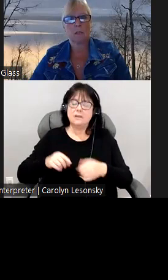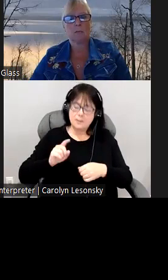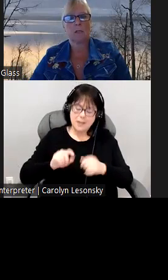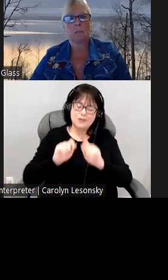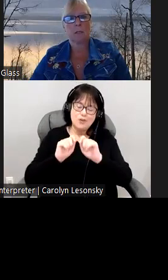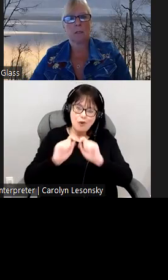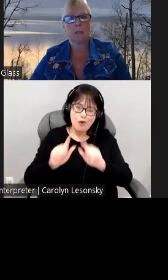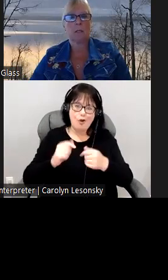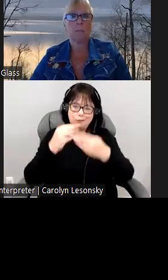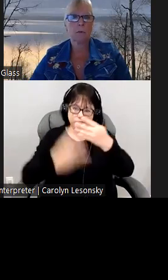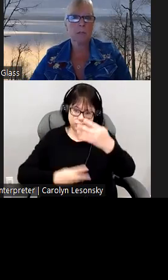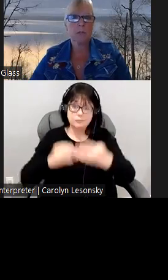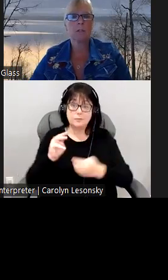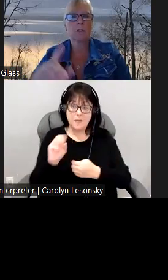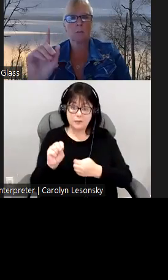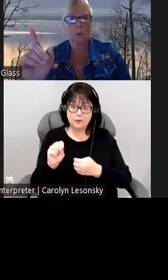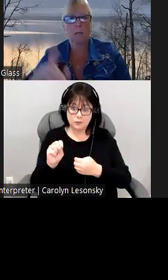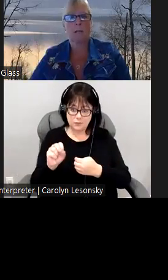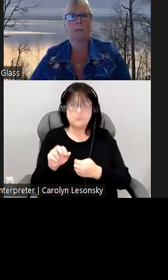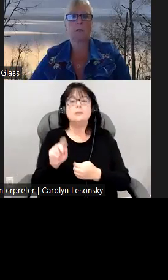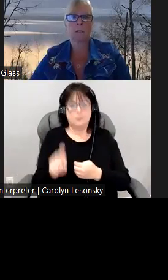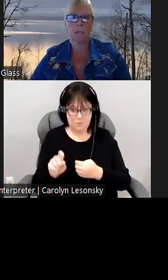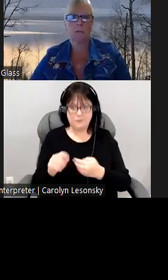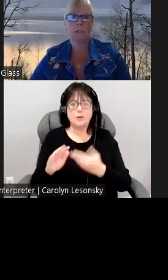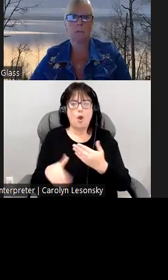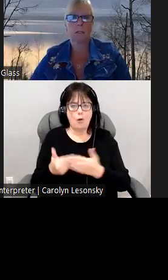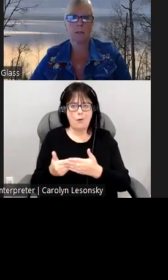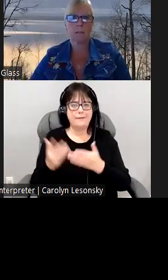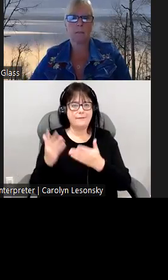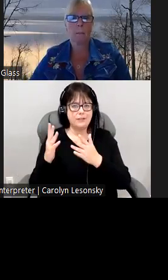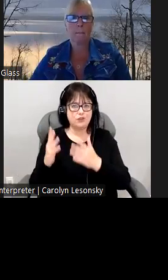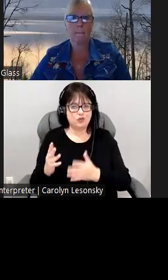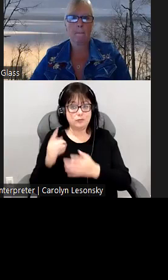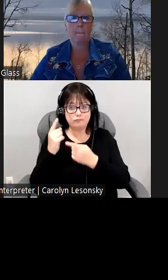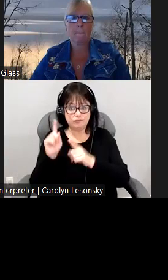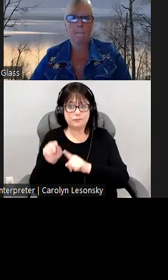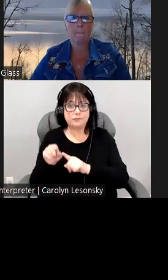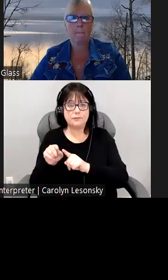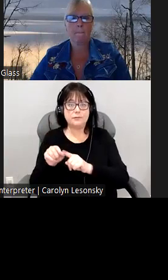to be successfully completed. To get the progress measure, just one has to be successfully completed.